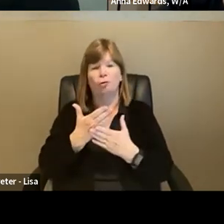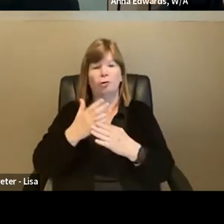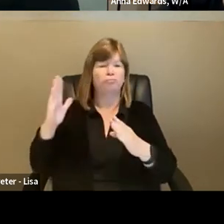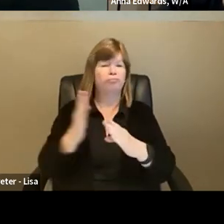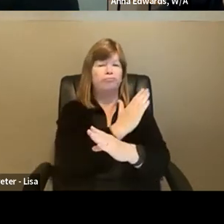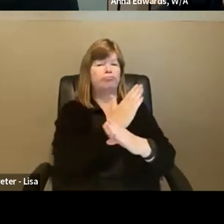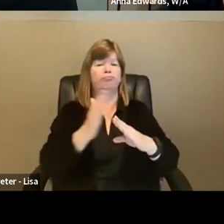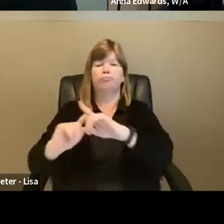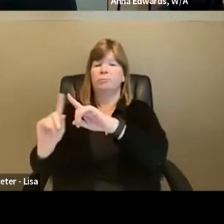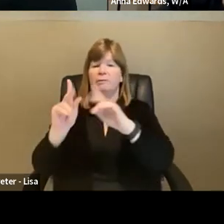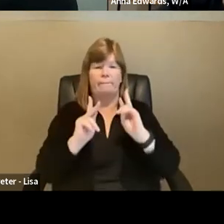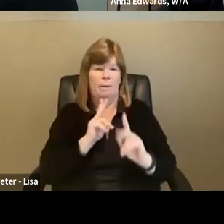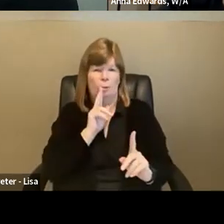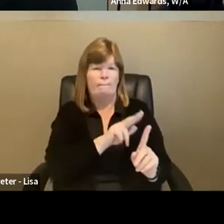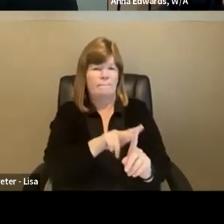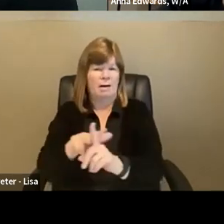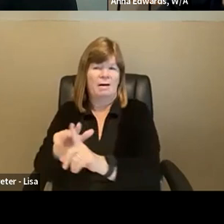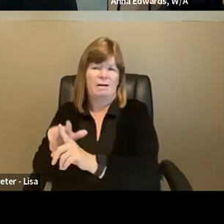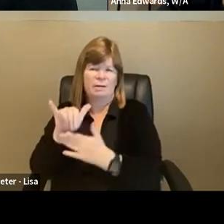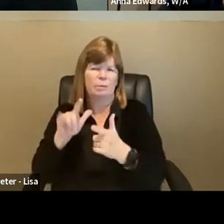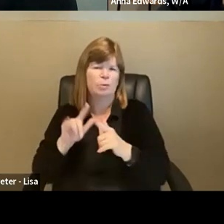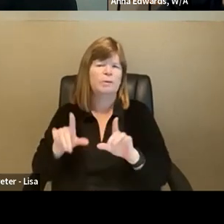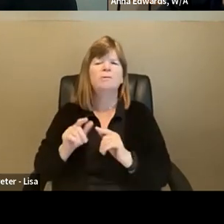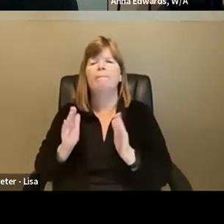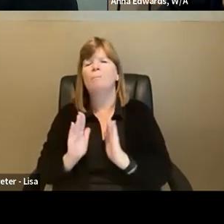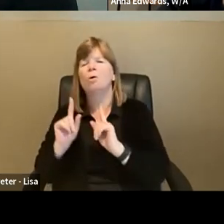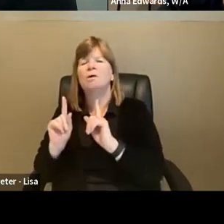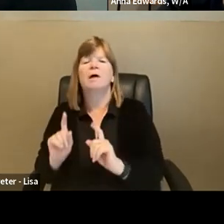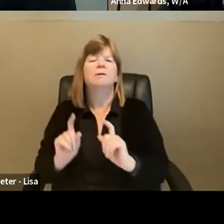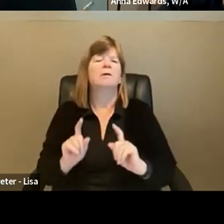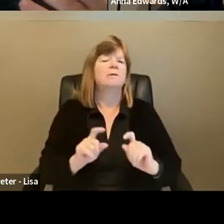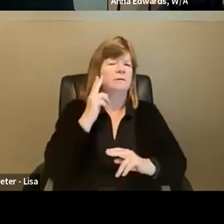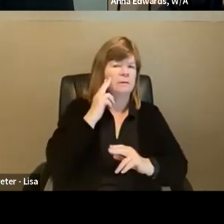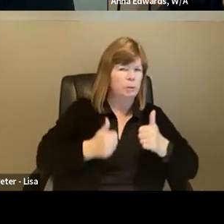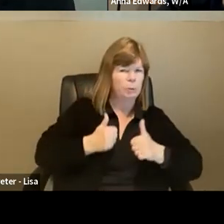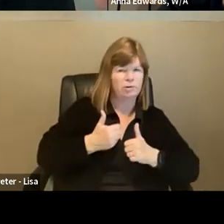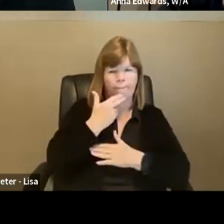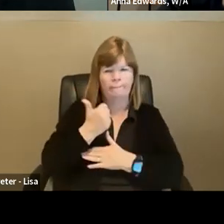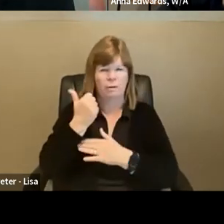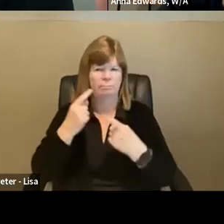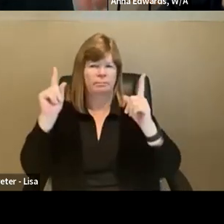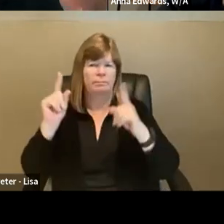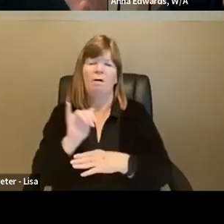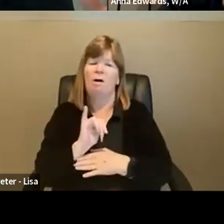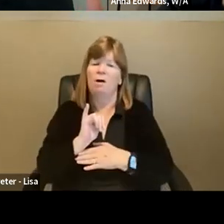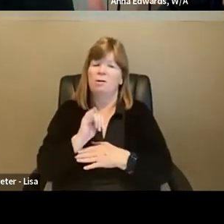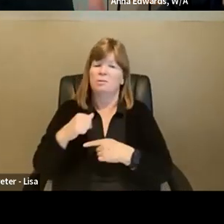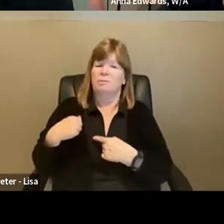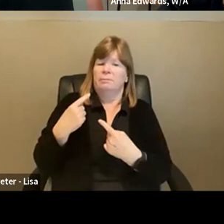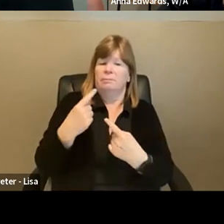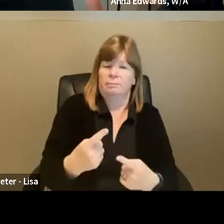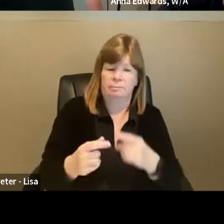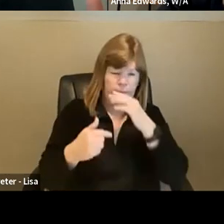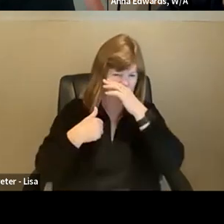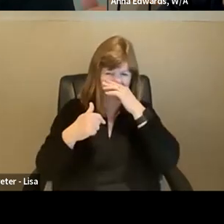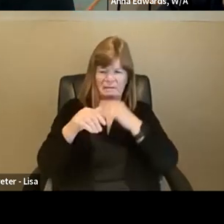that are implementing this, and that's why we're doing these kind of test groups to see what is going to work the best for them. We're also, throughout the year, have been taking video